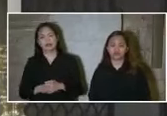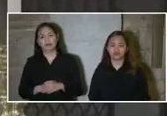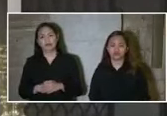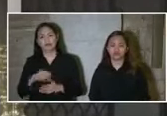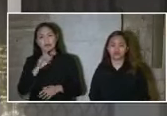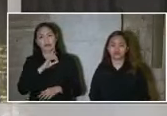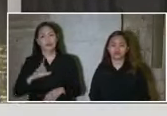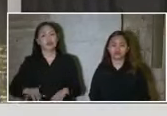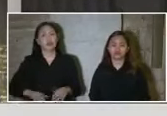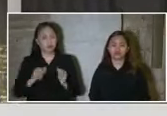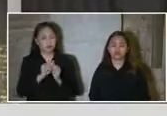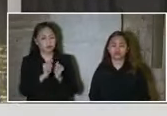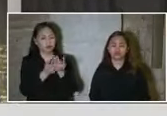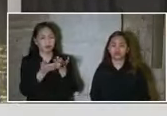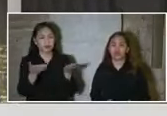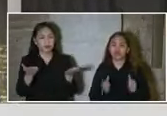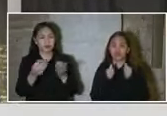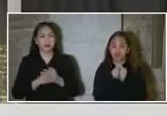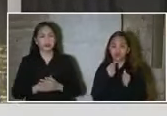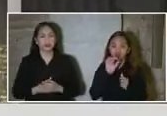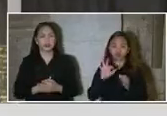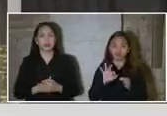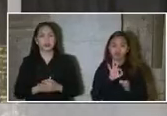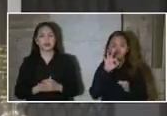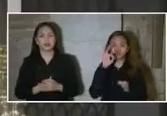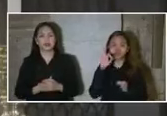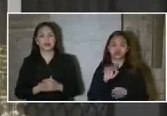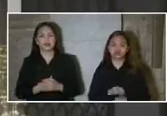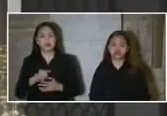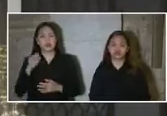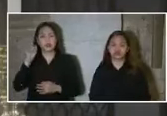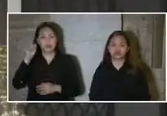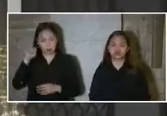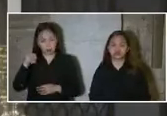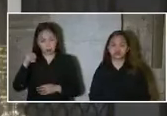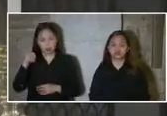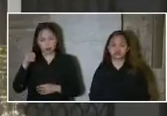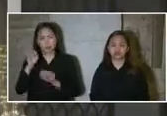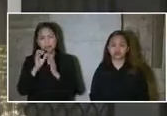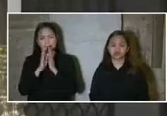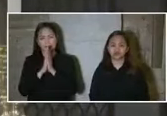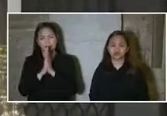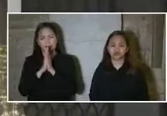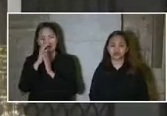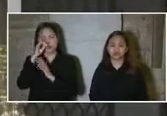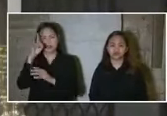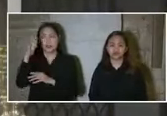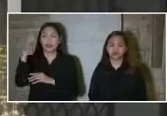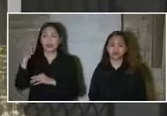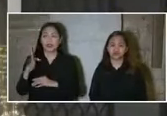The Lord be with you. And with your spirit. Bow your heads and pray for